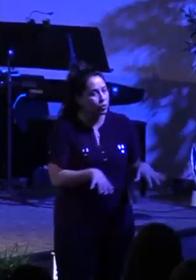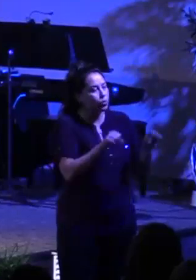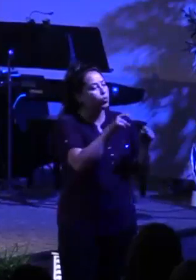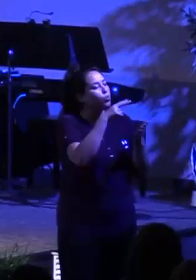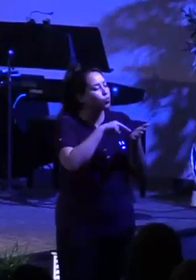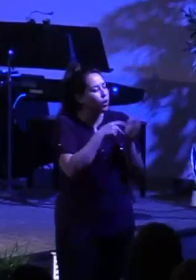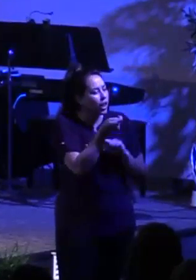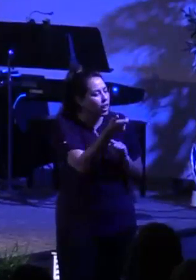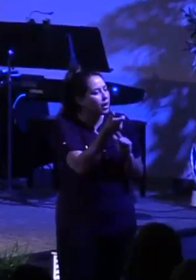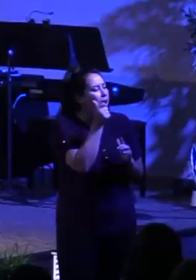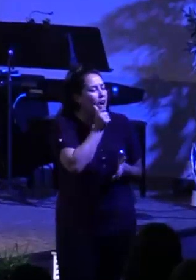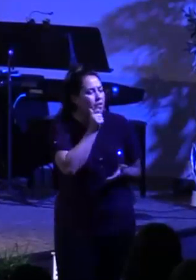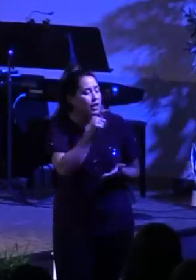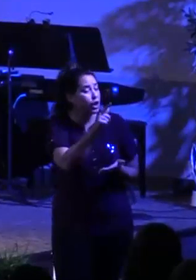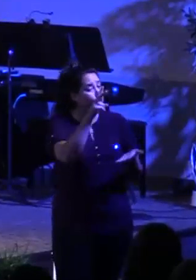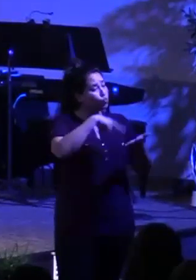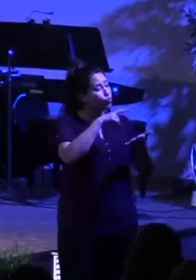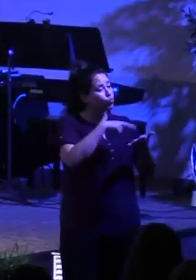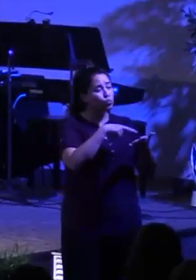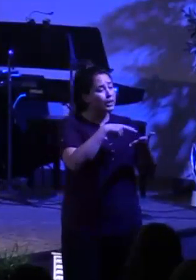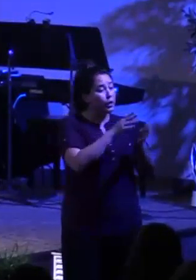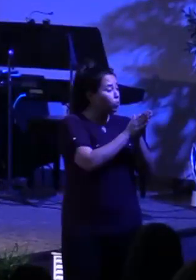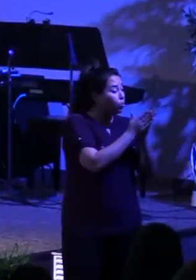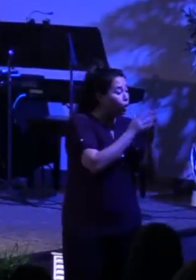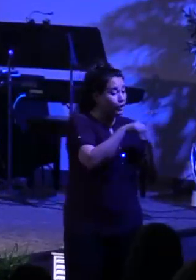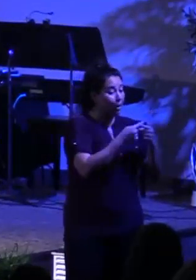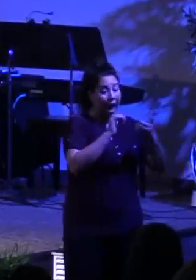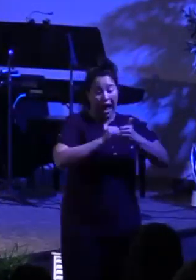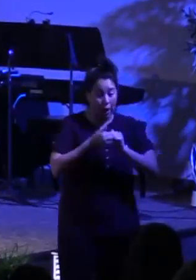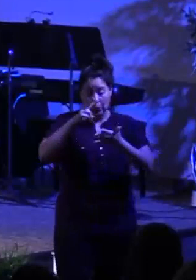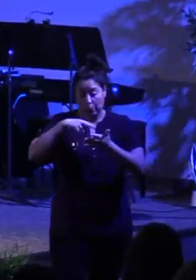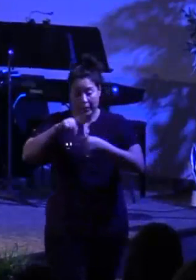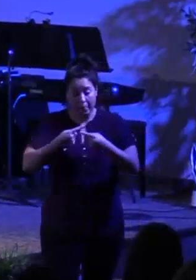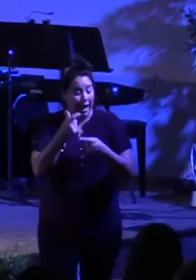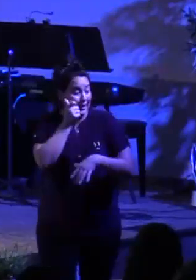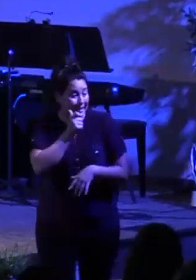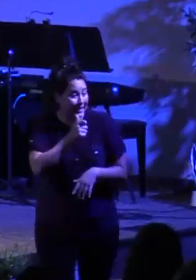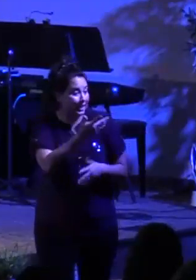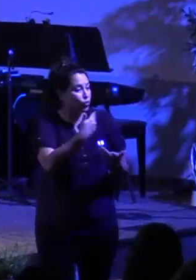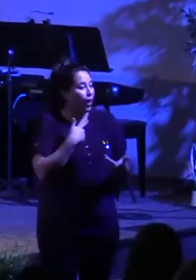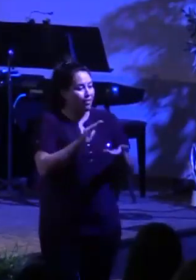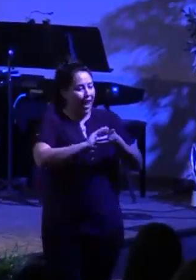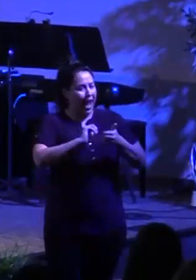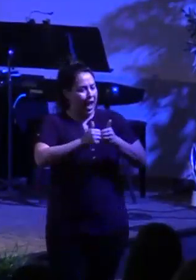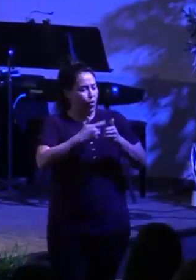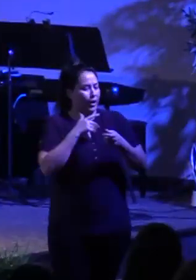bit daily. You read books about how to read about it daily. You read books about how to interpret it. You get